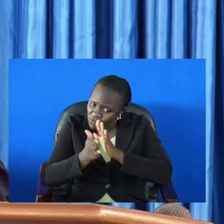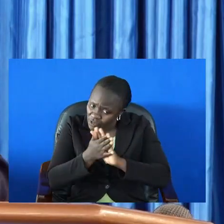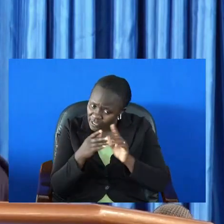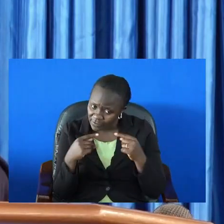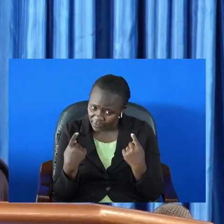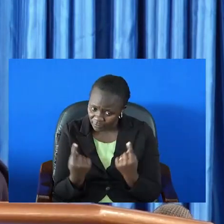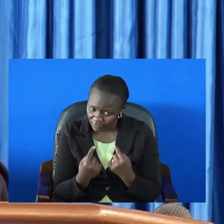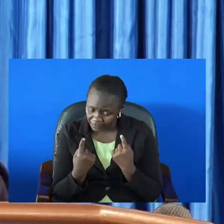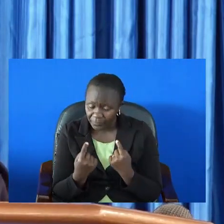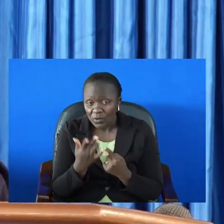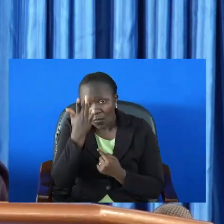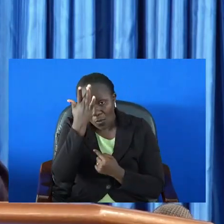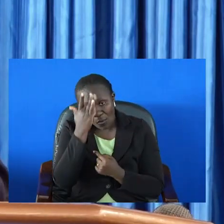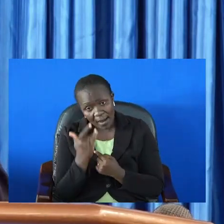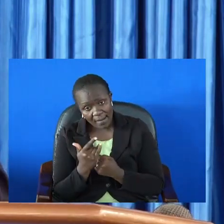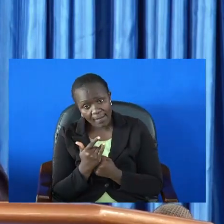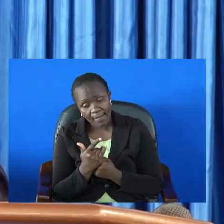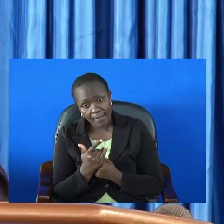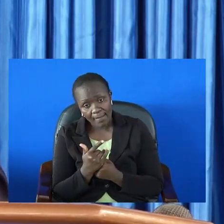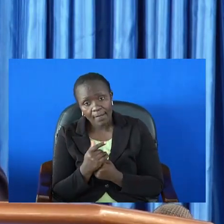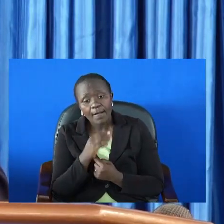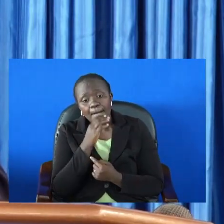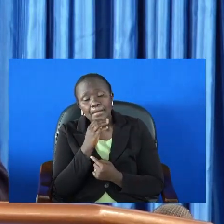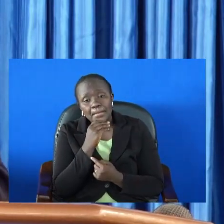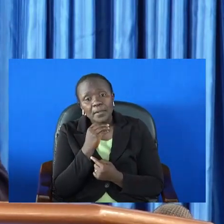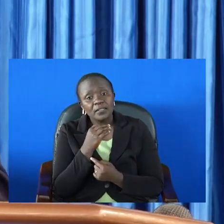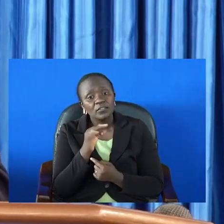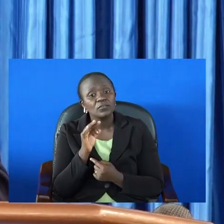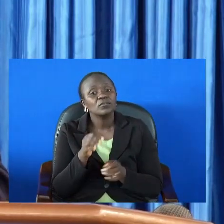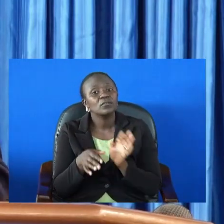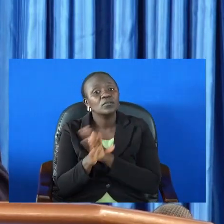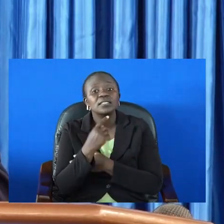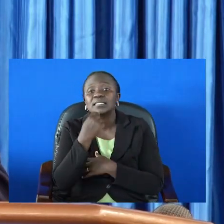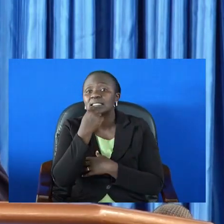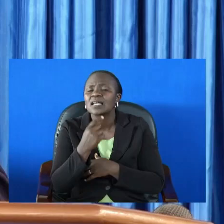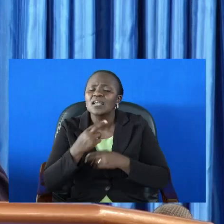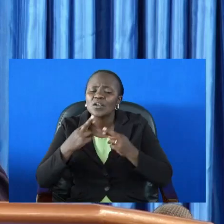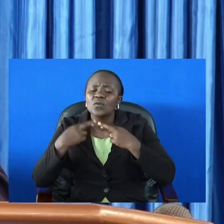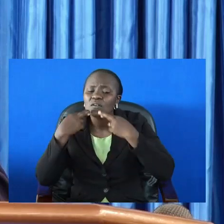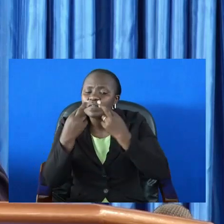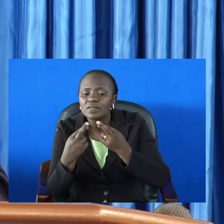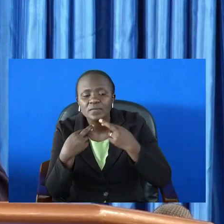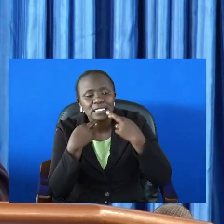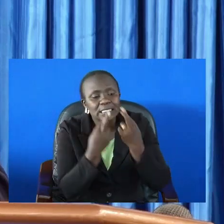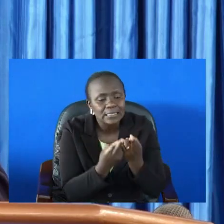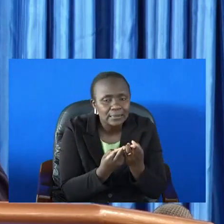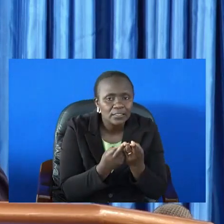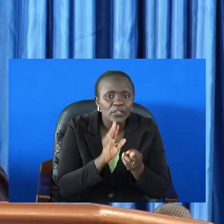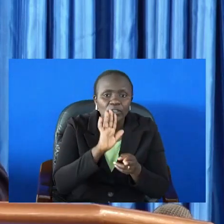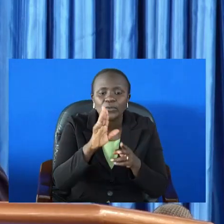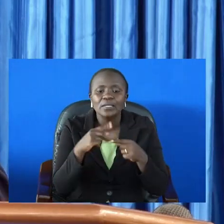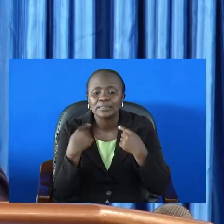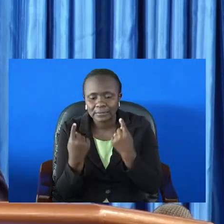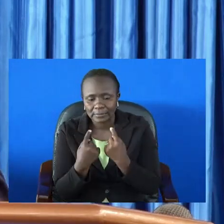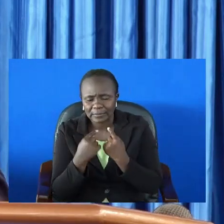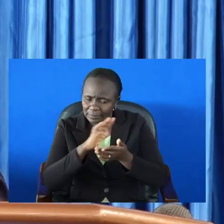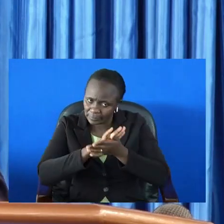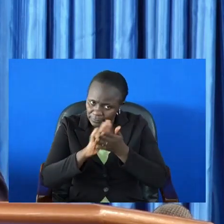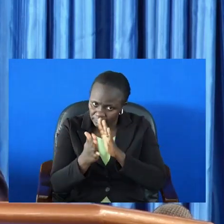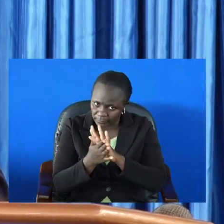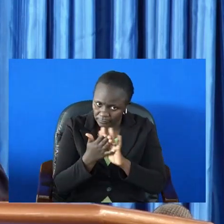And that's why man of God here was saying, repent and your sins will be